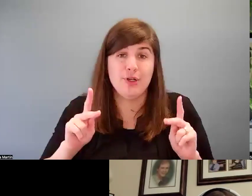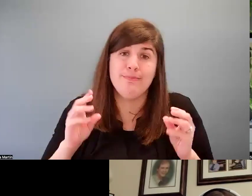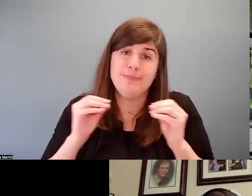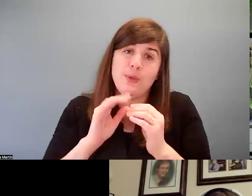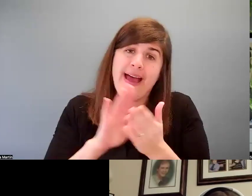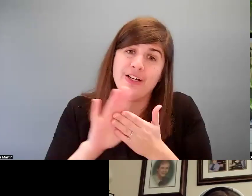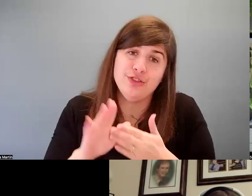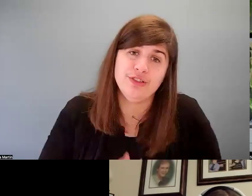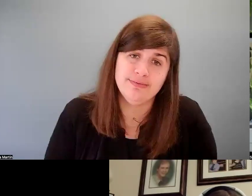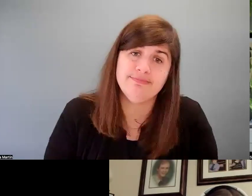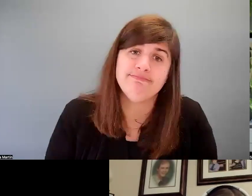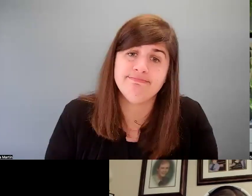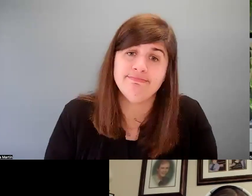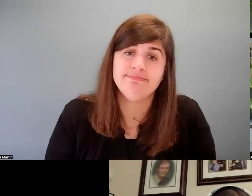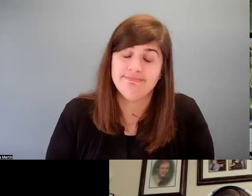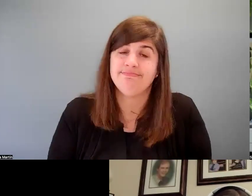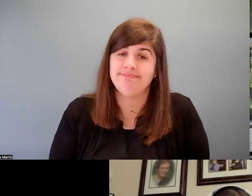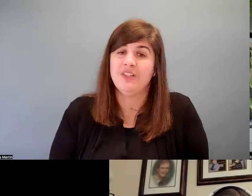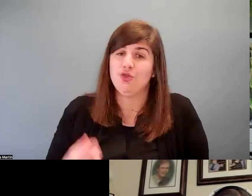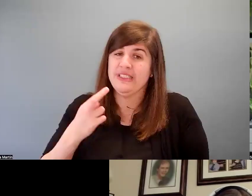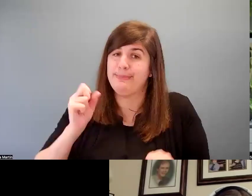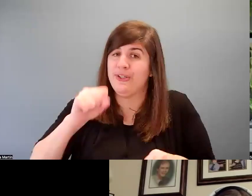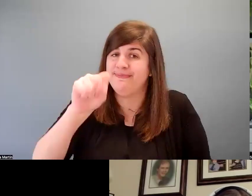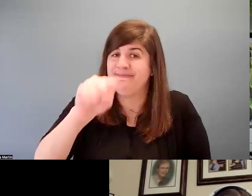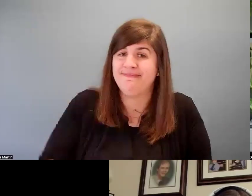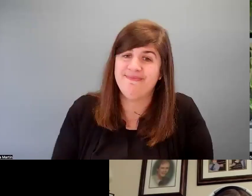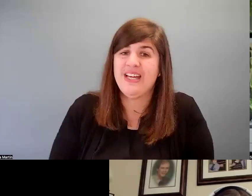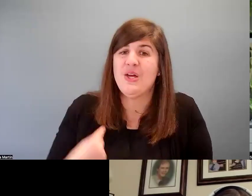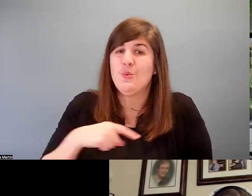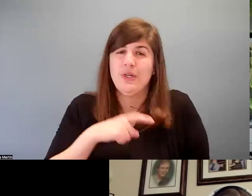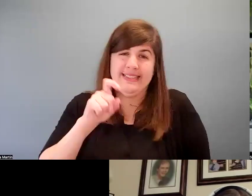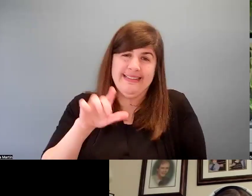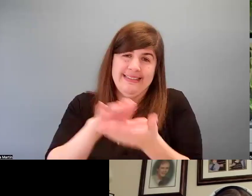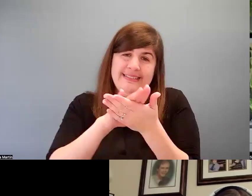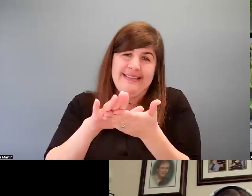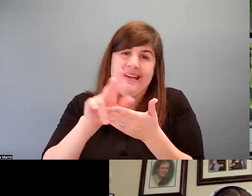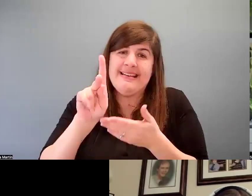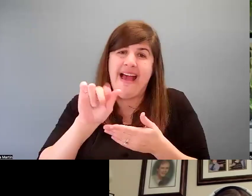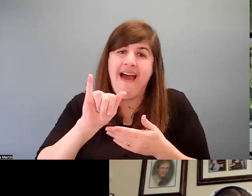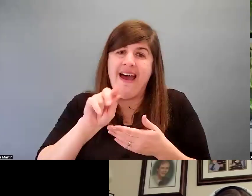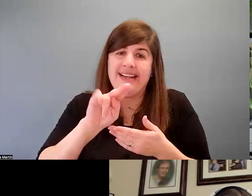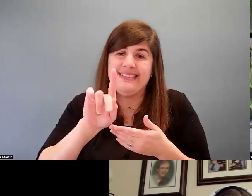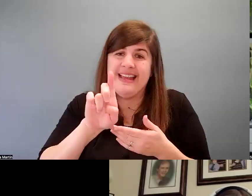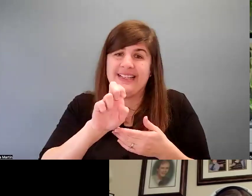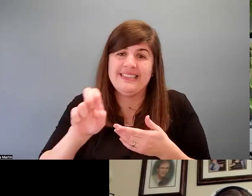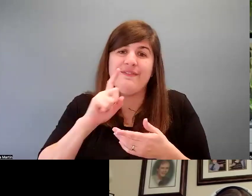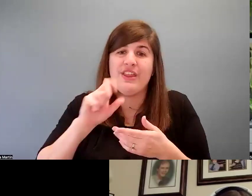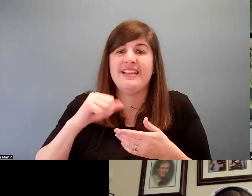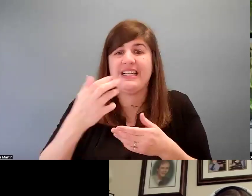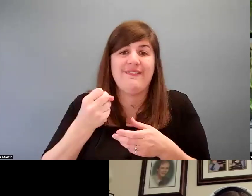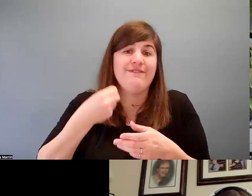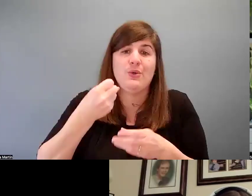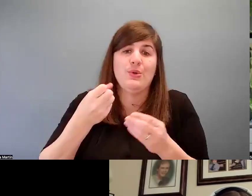kinder. That's pretty reasonable. We're gonna need kindness. Oh boy, for the next couple years, even more